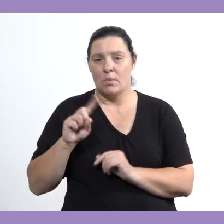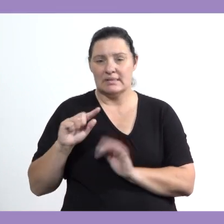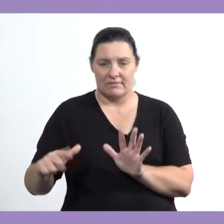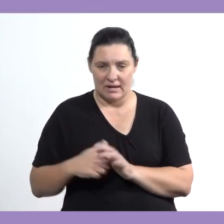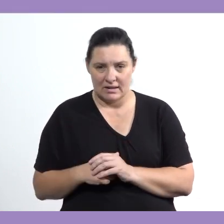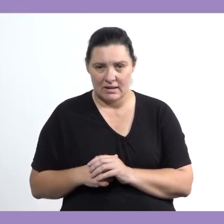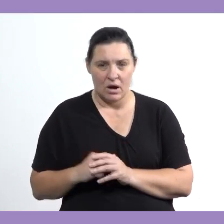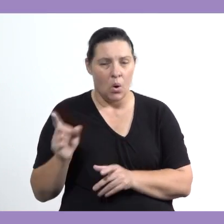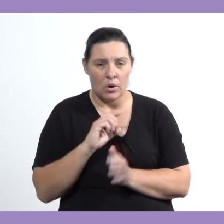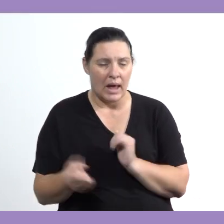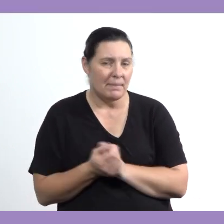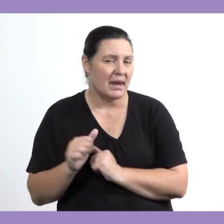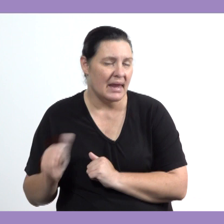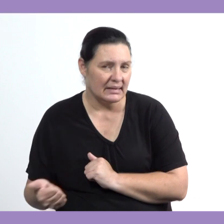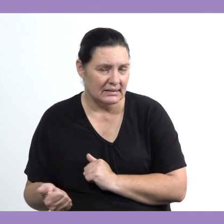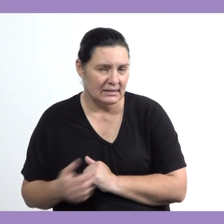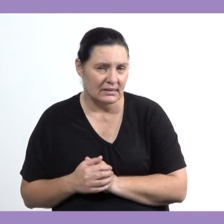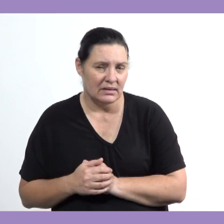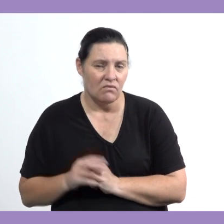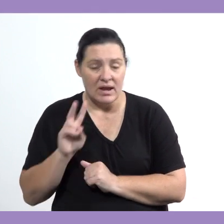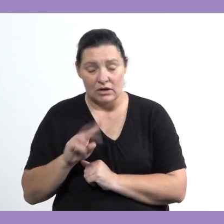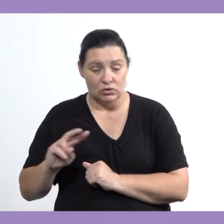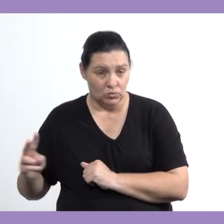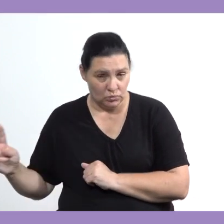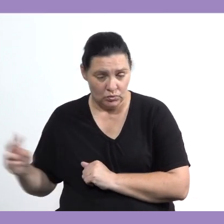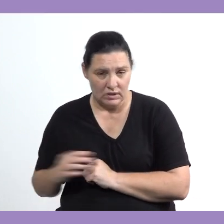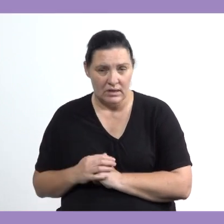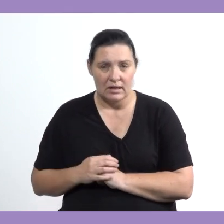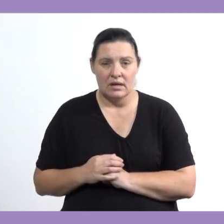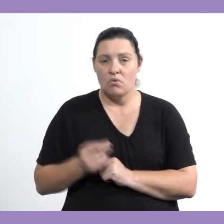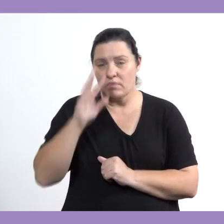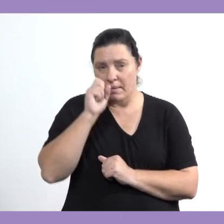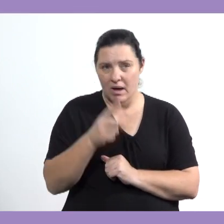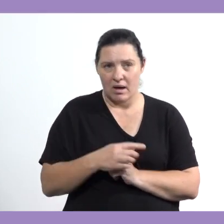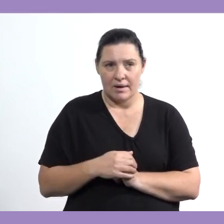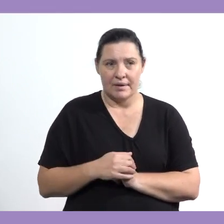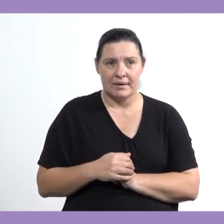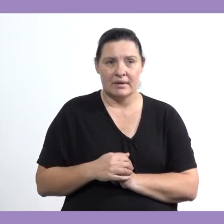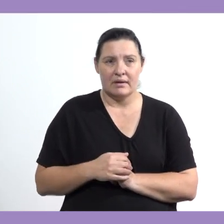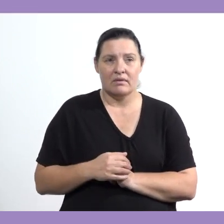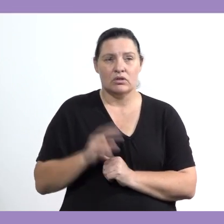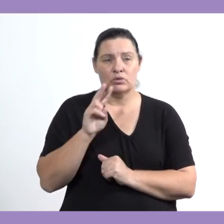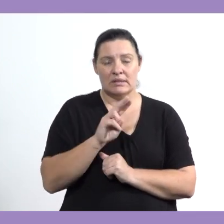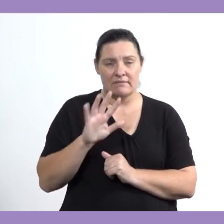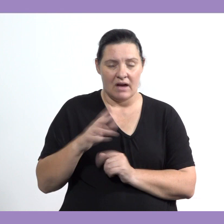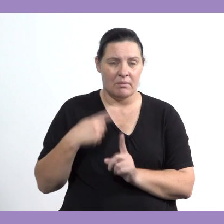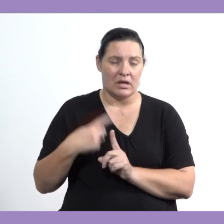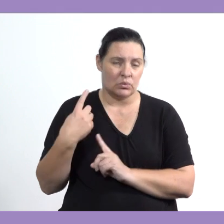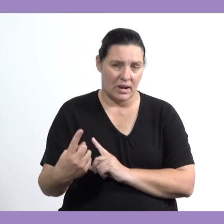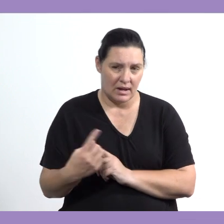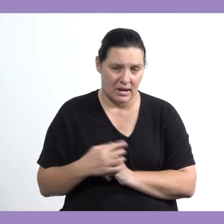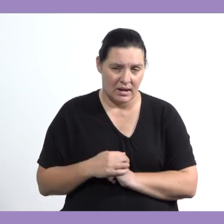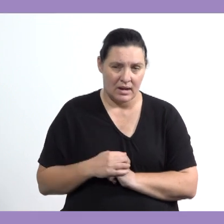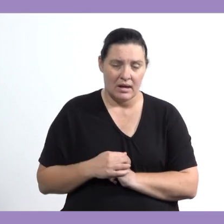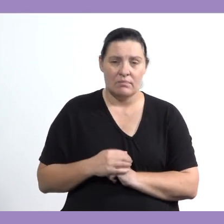is 17. So what was going to happen for the next one, the next 2 that we drew actually? Remember, that was the 25